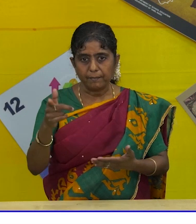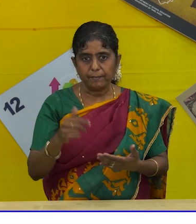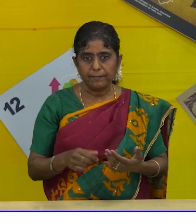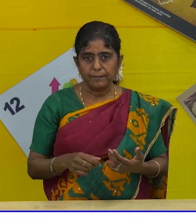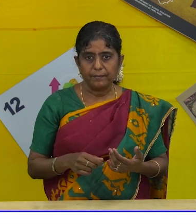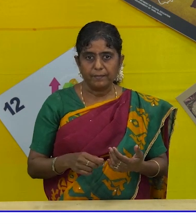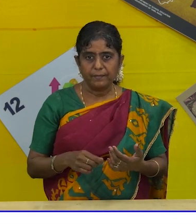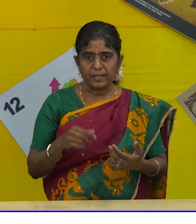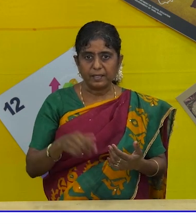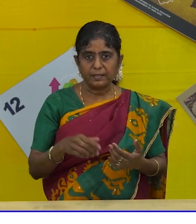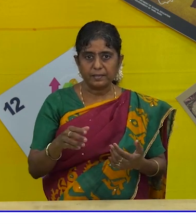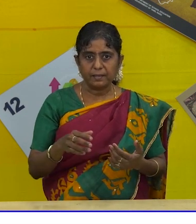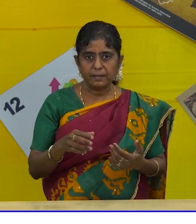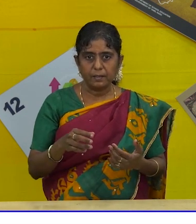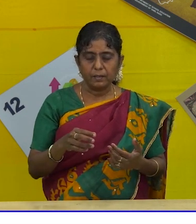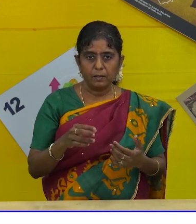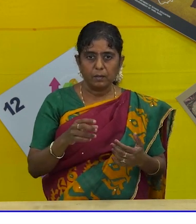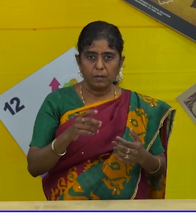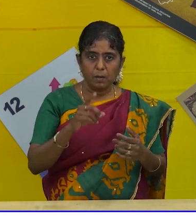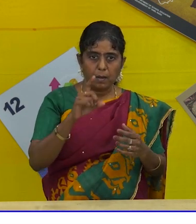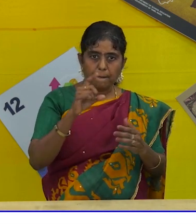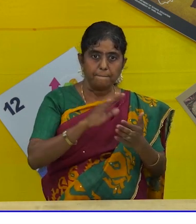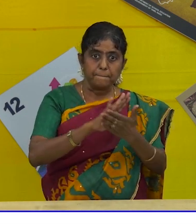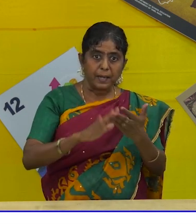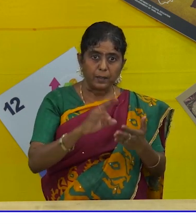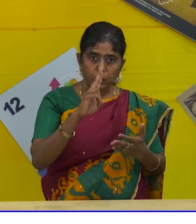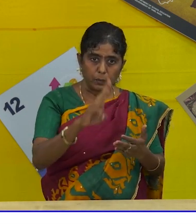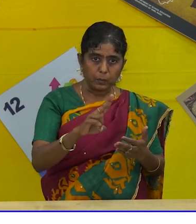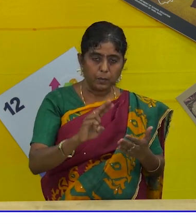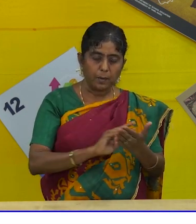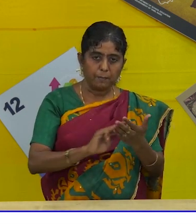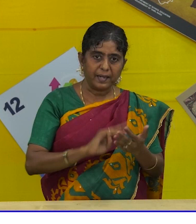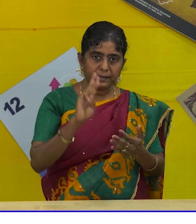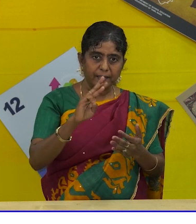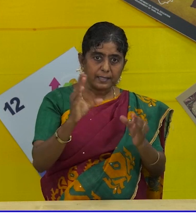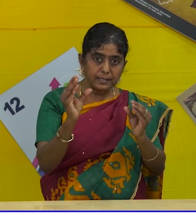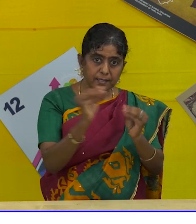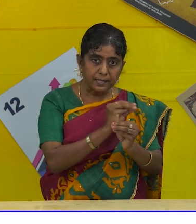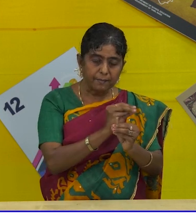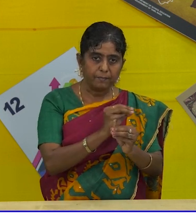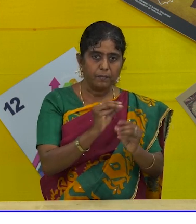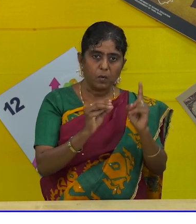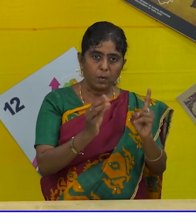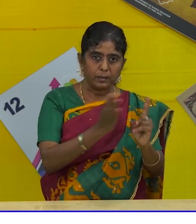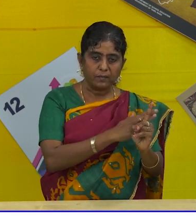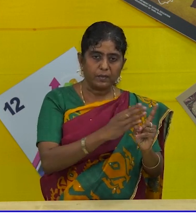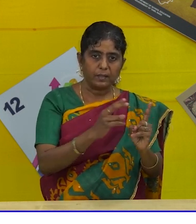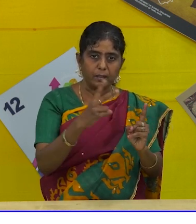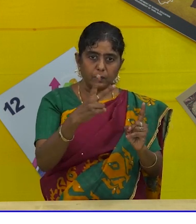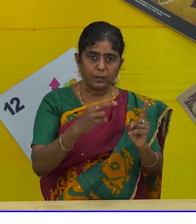also. Here I showed that the plane 2 and plane 3 are one and the same. lie on the same plane, both the planes